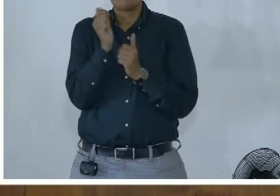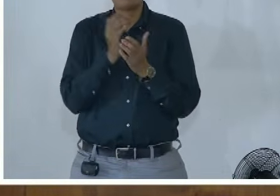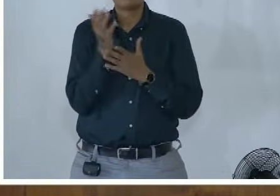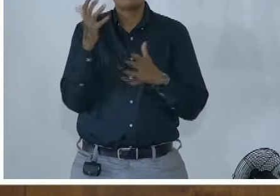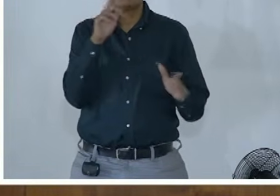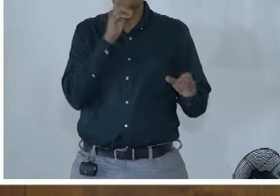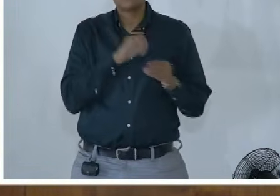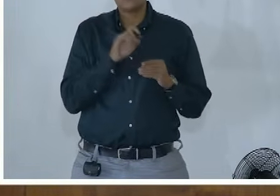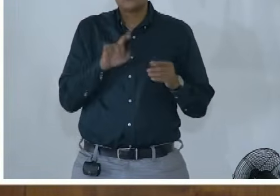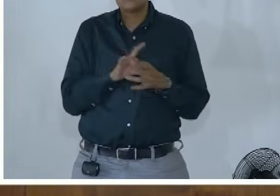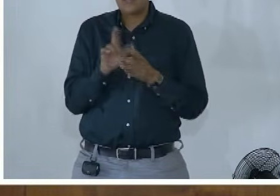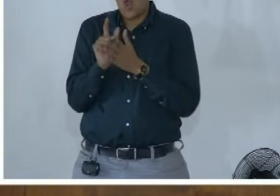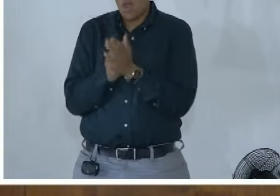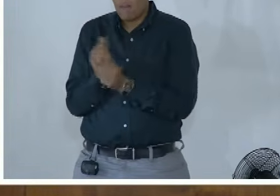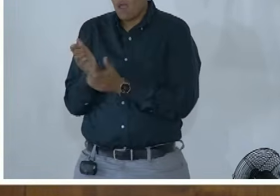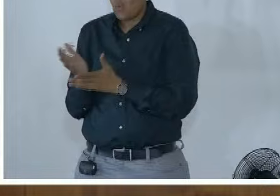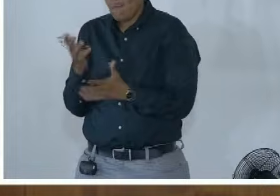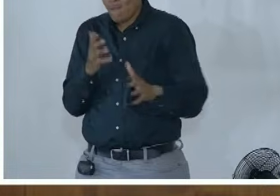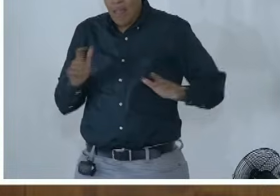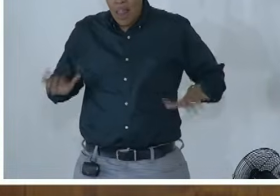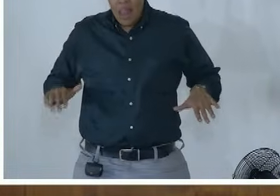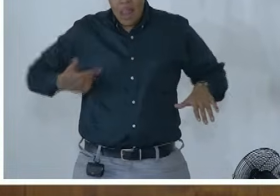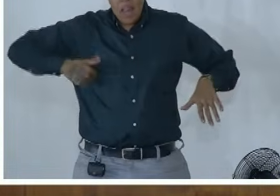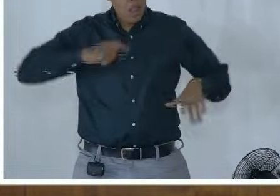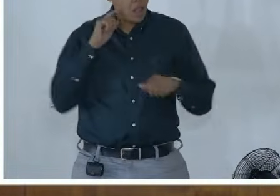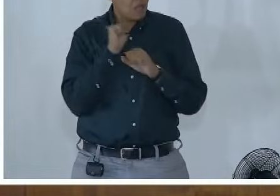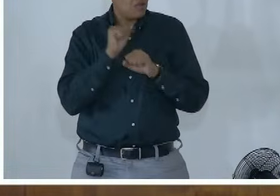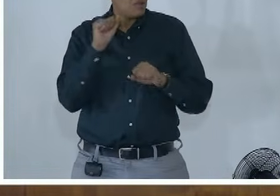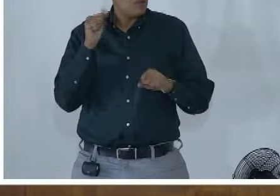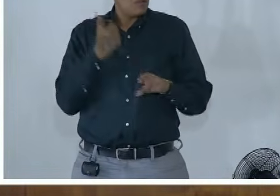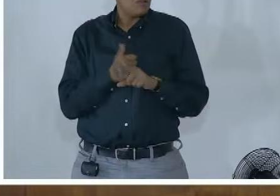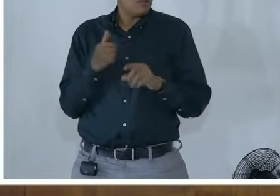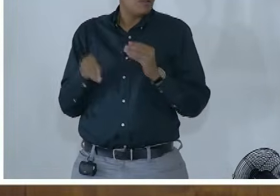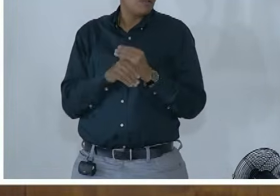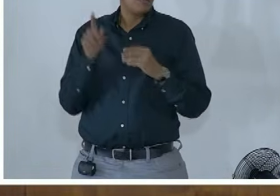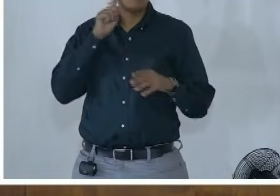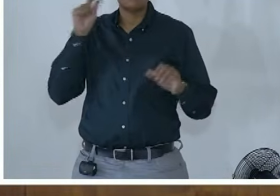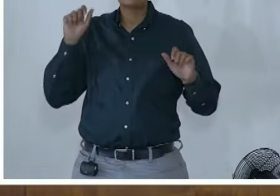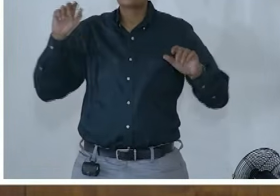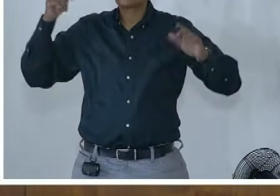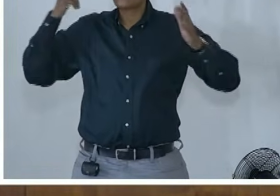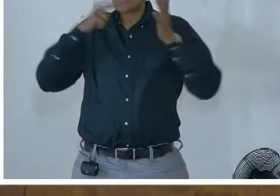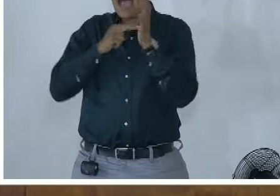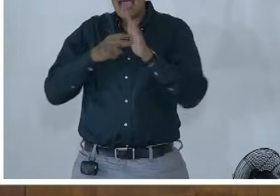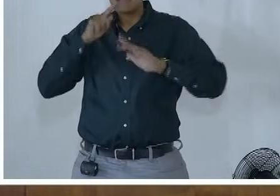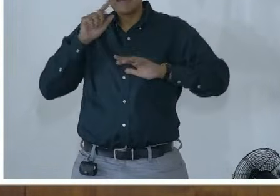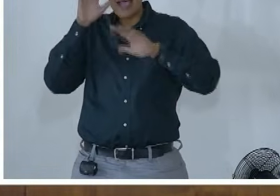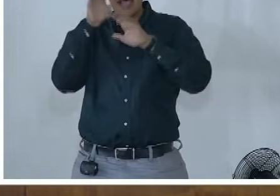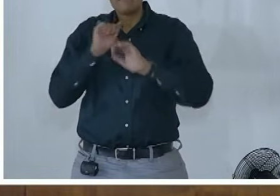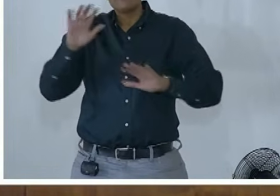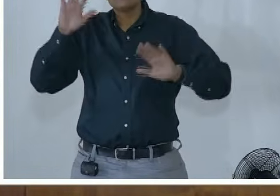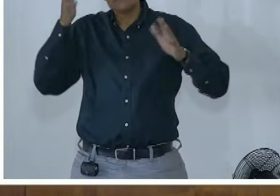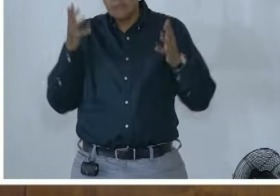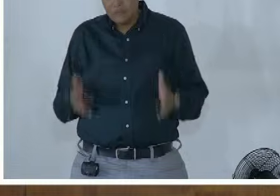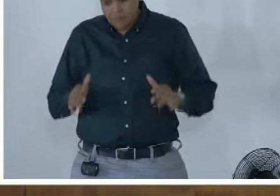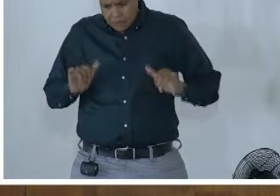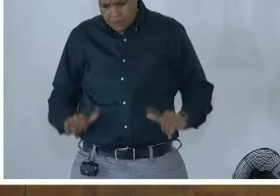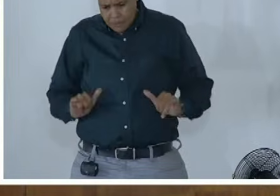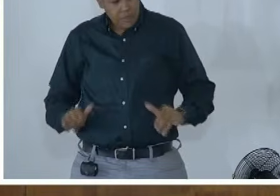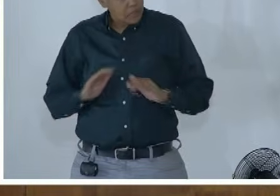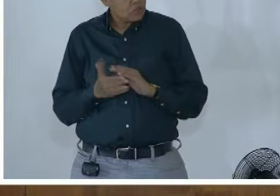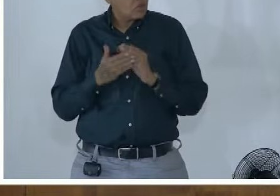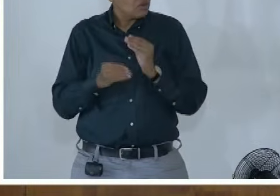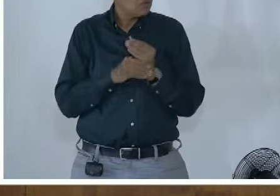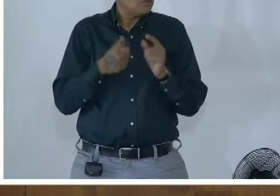rather from this bill, because we are insisting that they must be habitually resident in Jamaica. And so